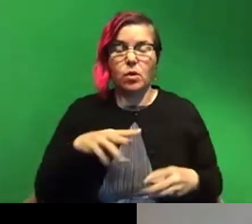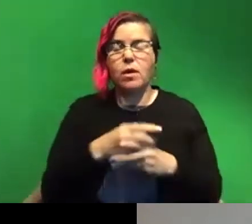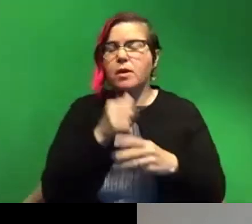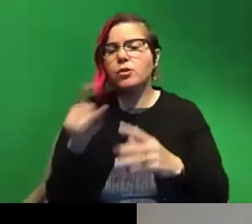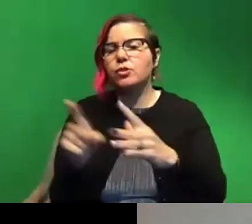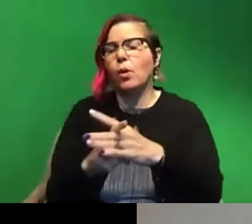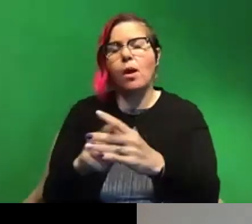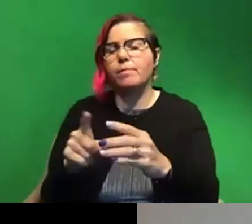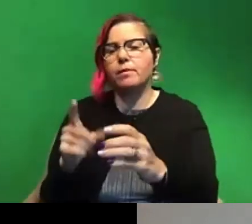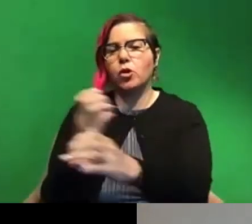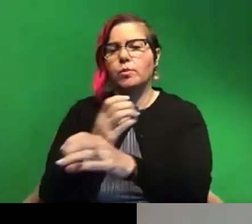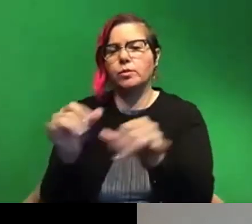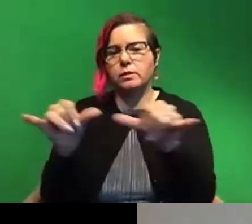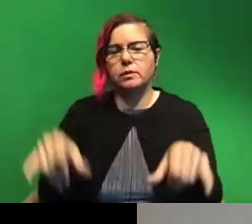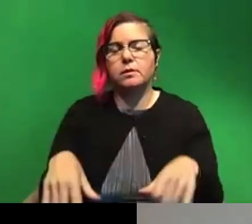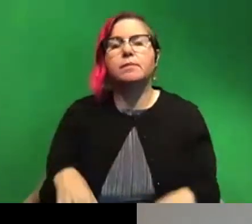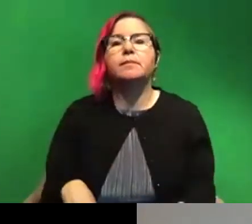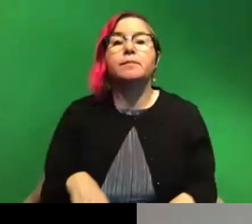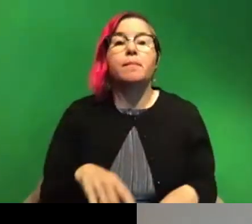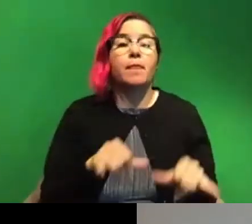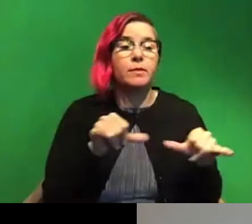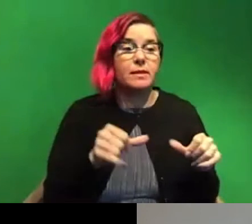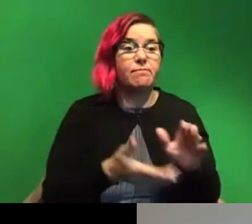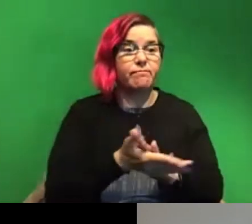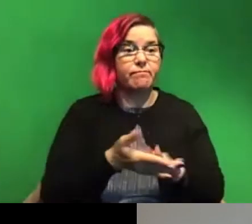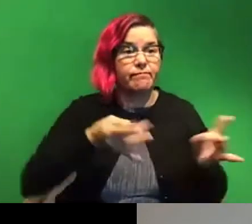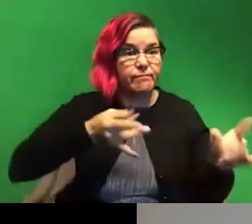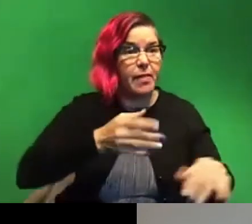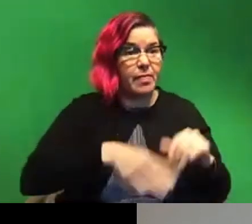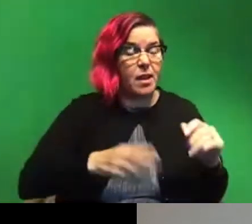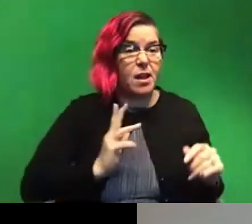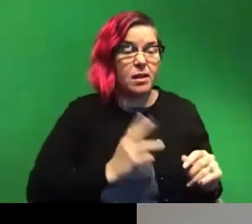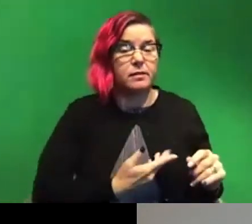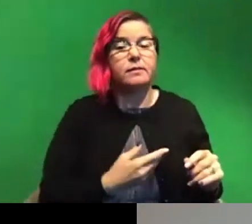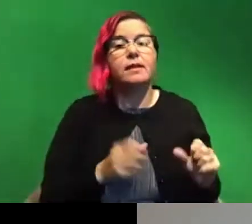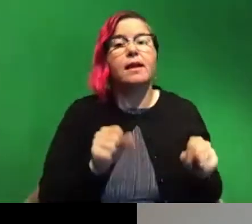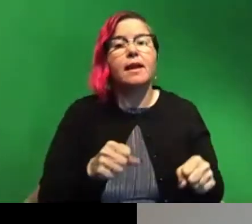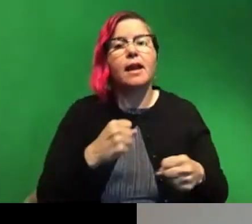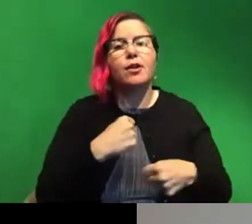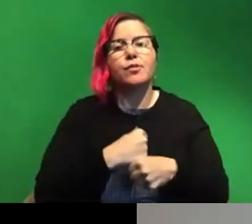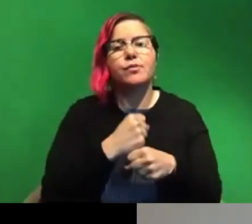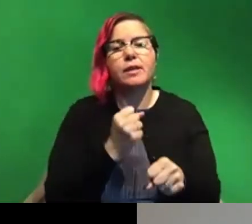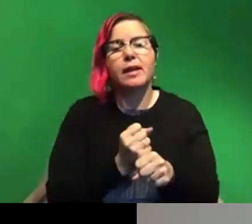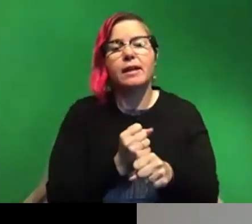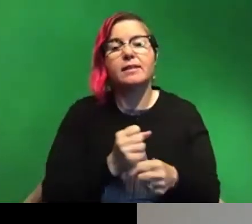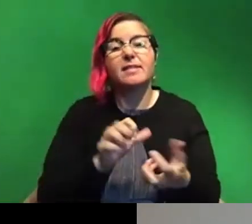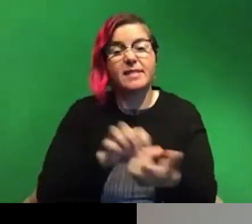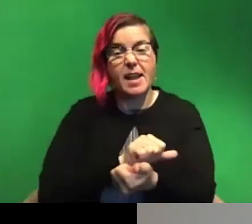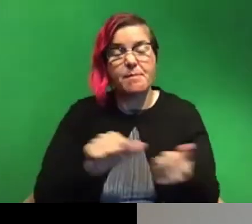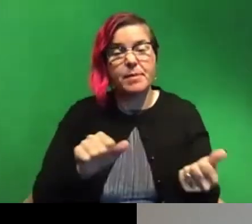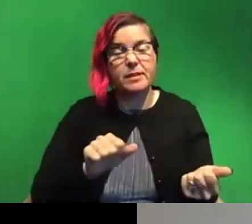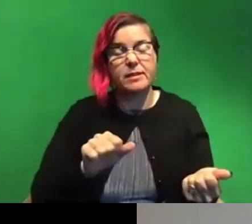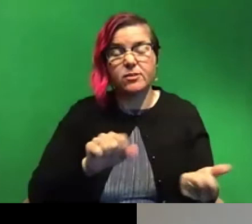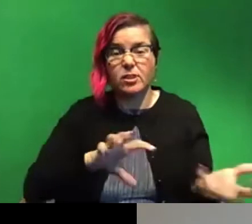so systems that work so much faster and more efficiently than we do, it can create some damage at catastrophic